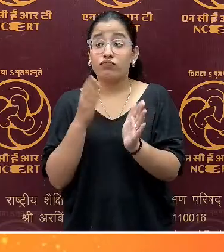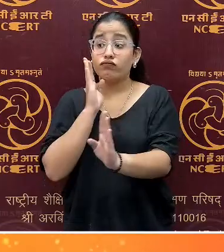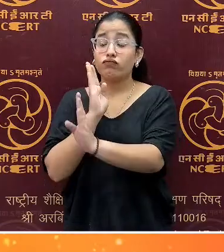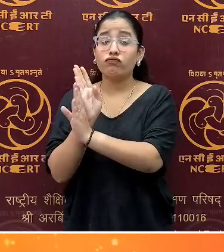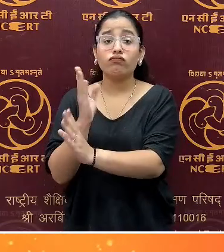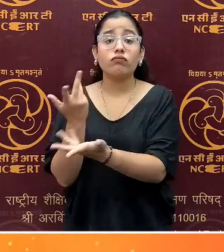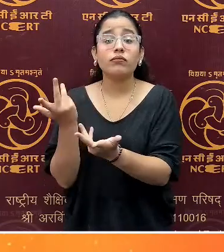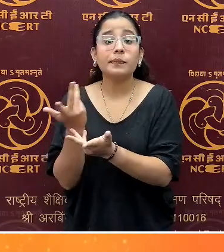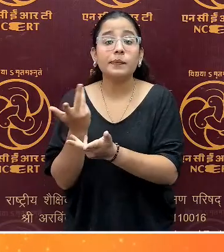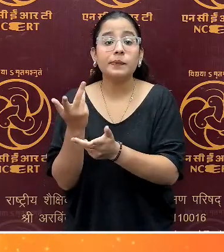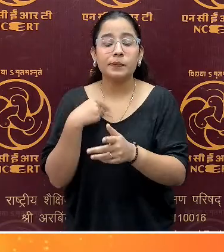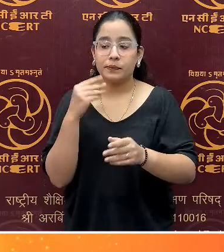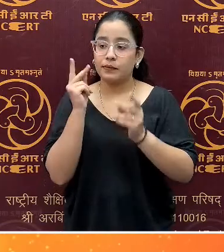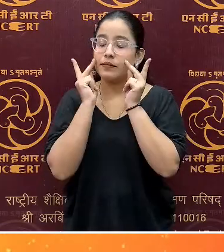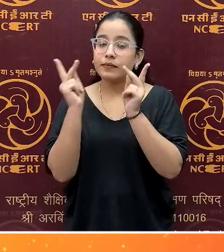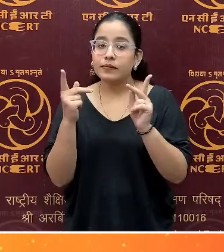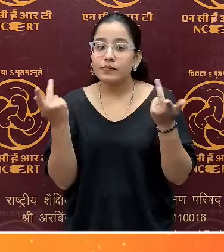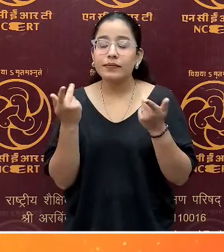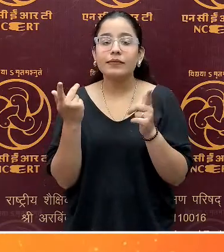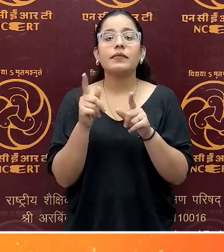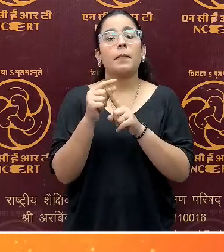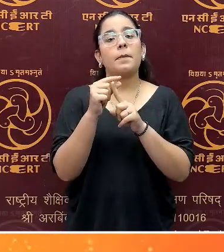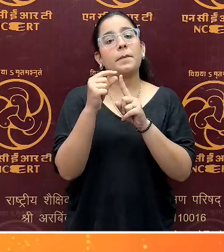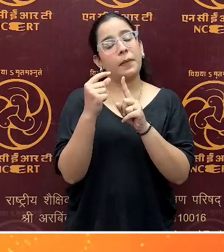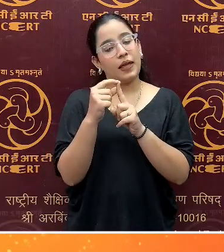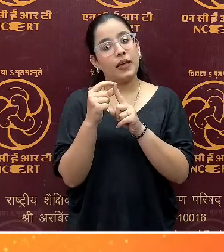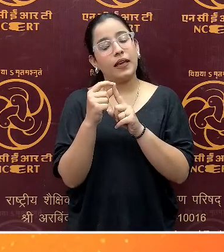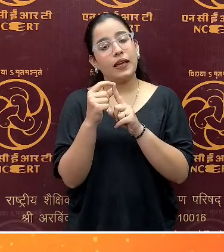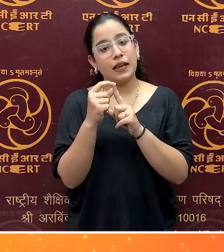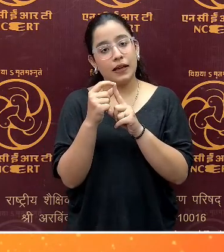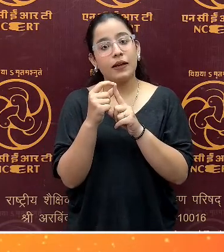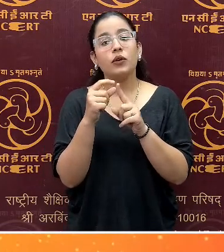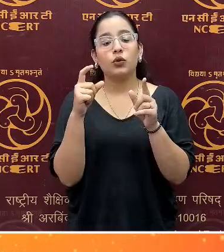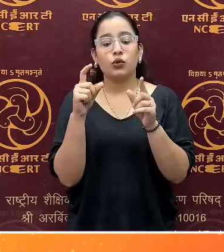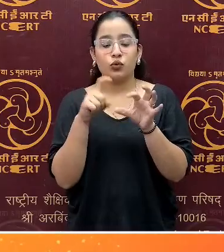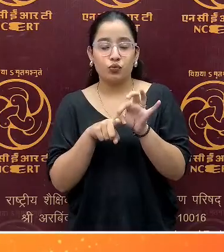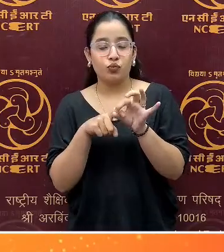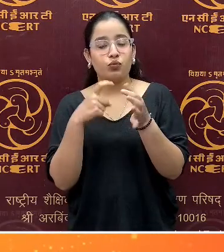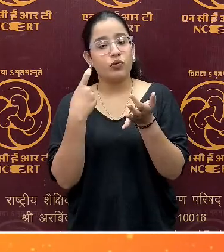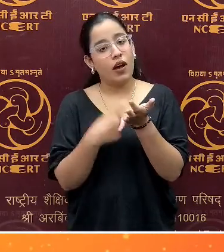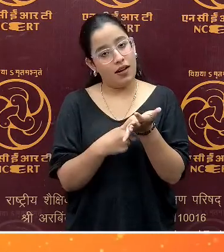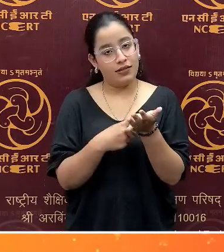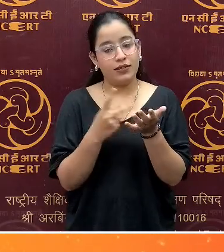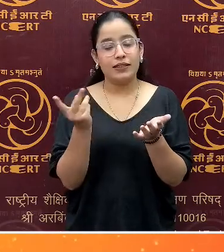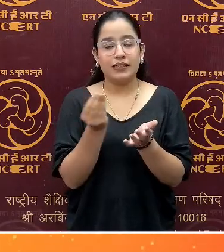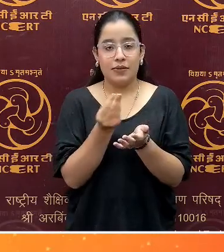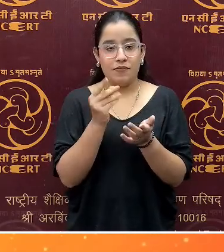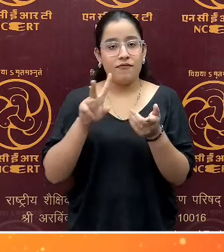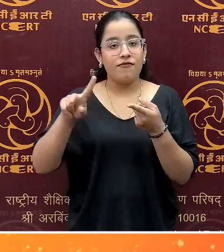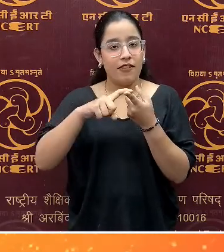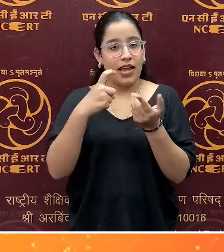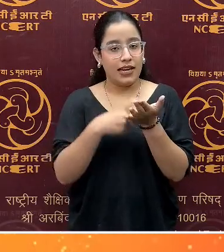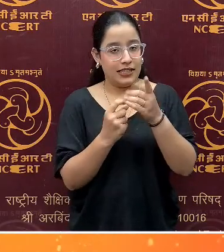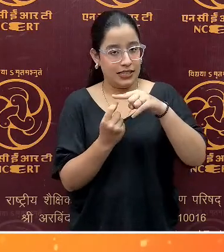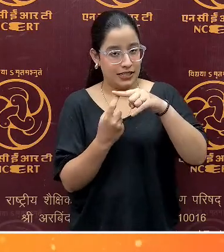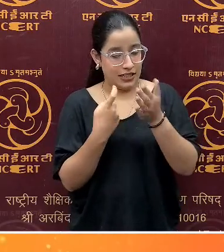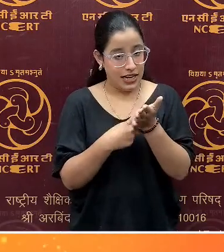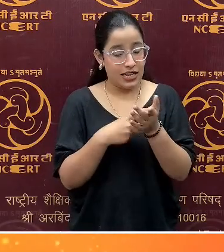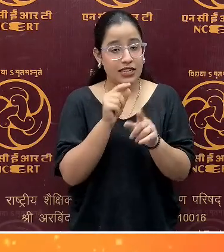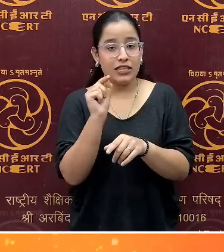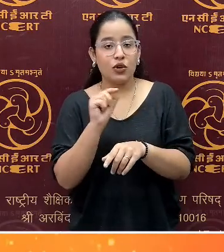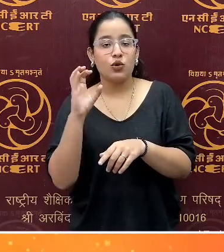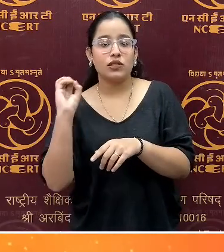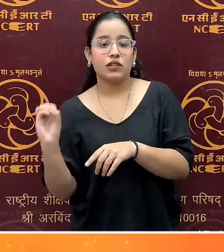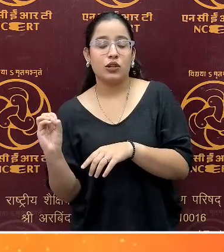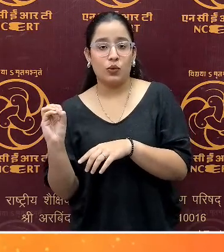we have this as P, sum of the vectors P, Q, and R equal to